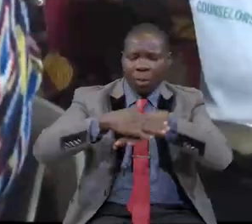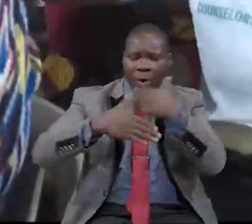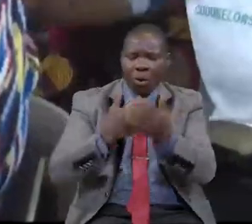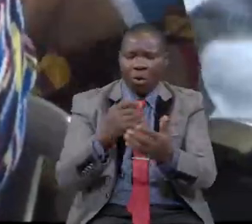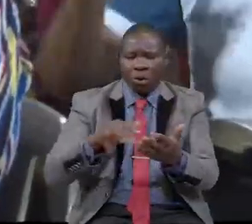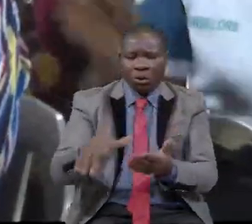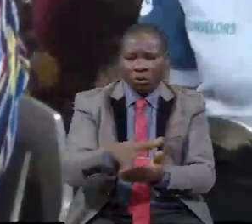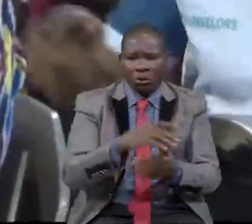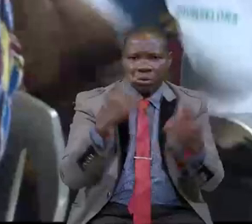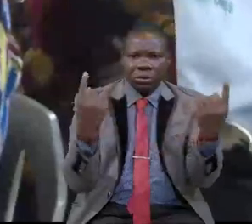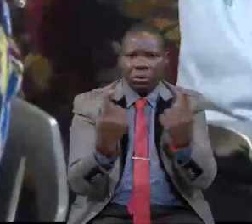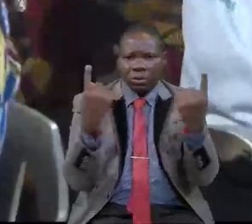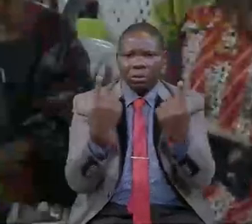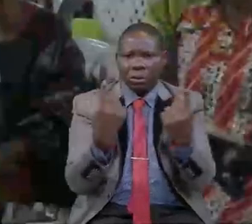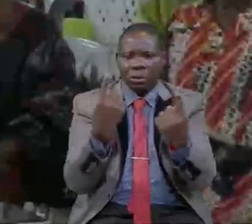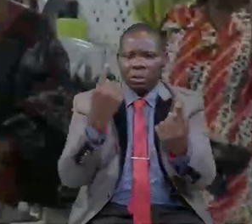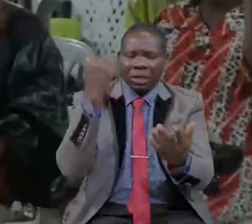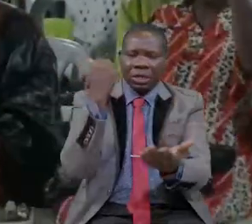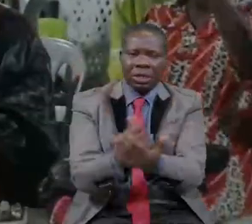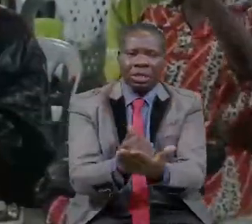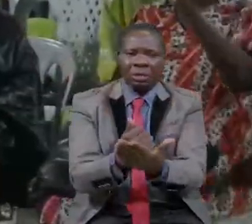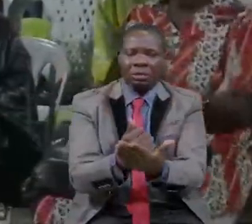shout, amen.